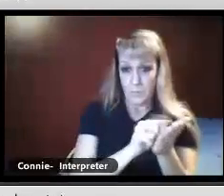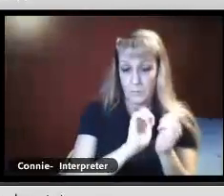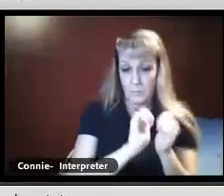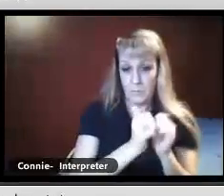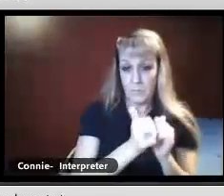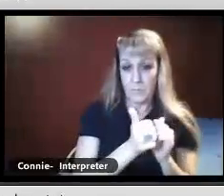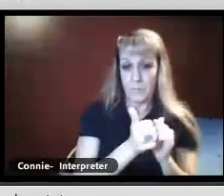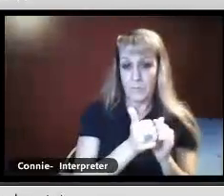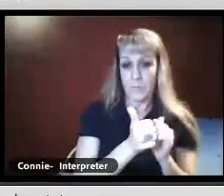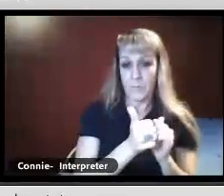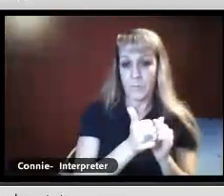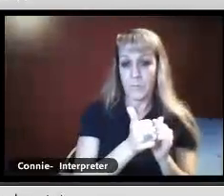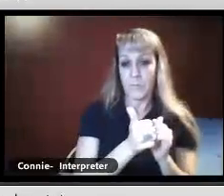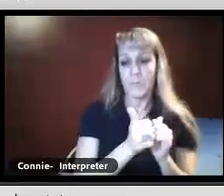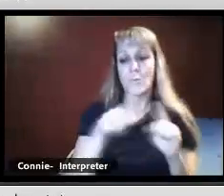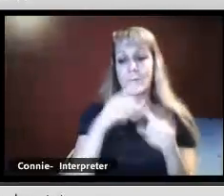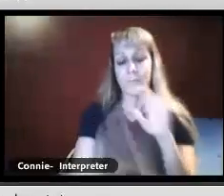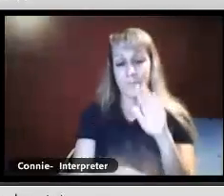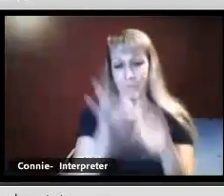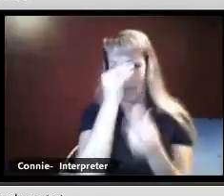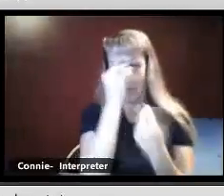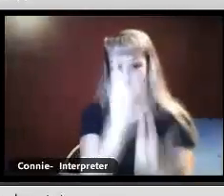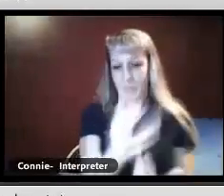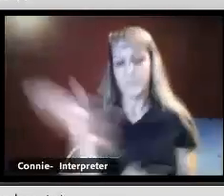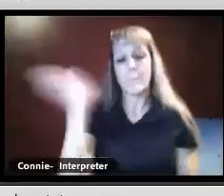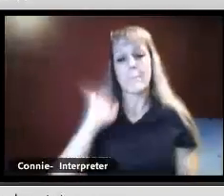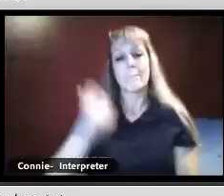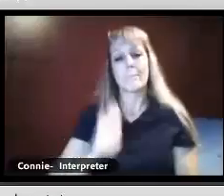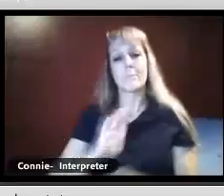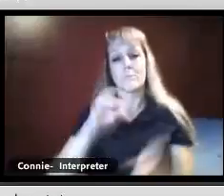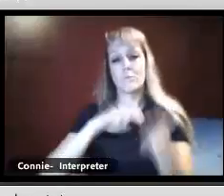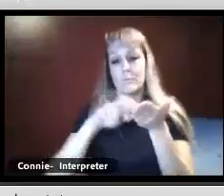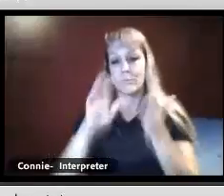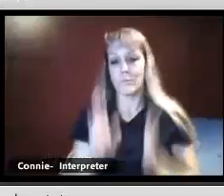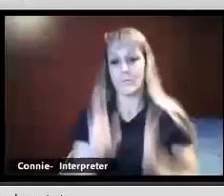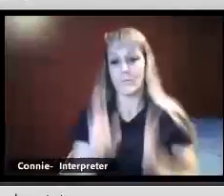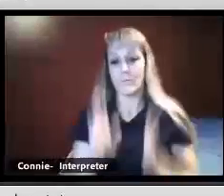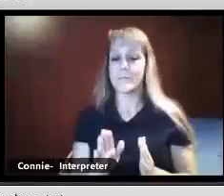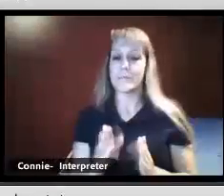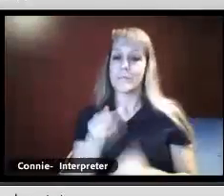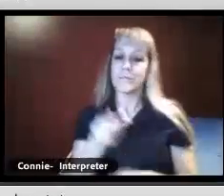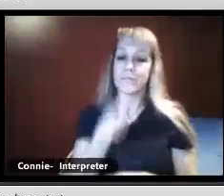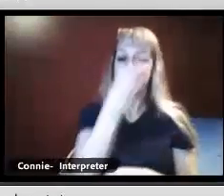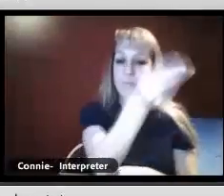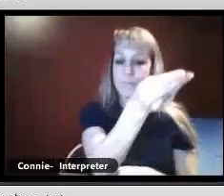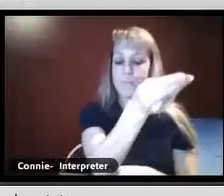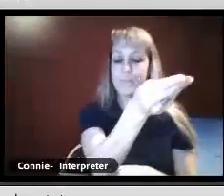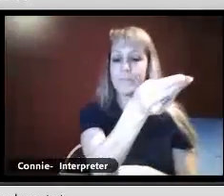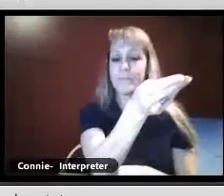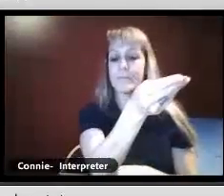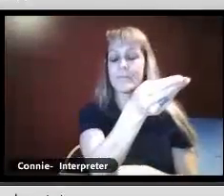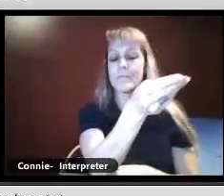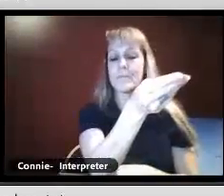their findings, in the past, researchers have had to submit them to